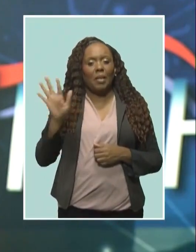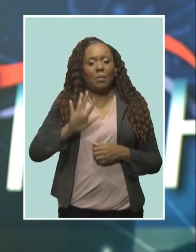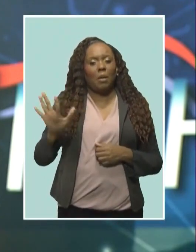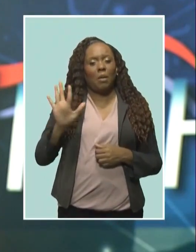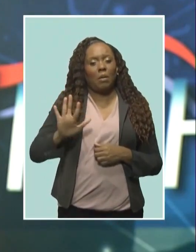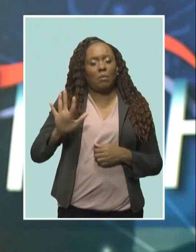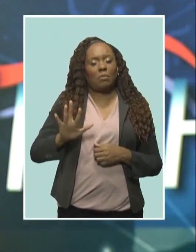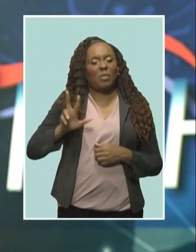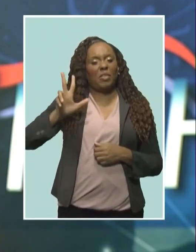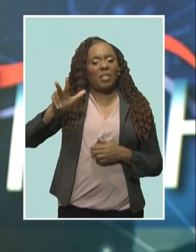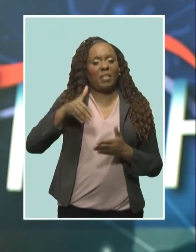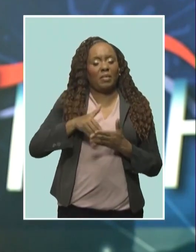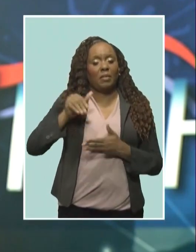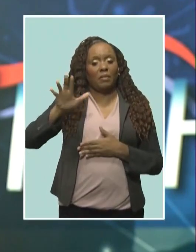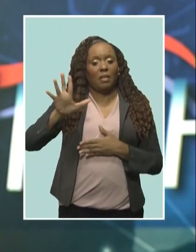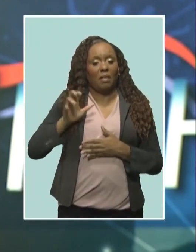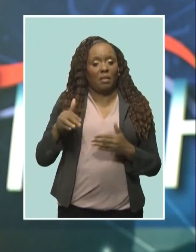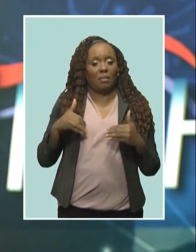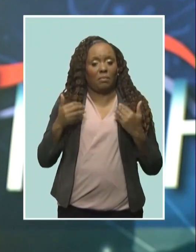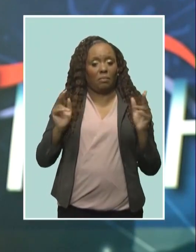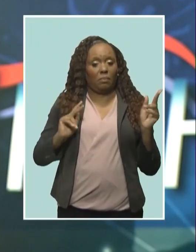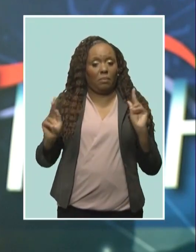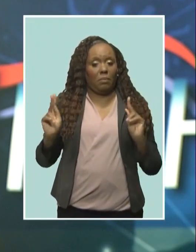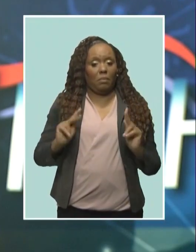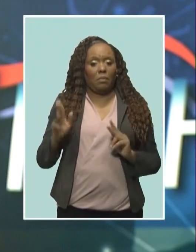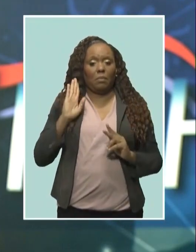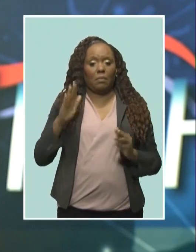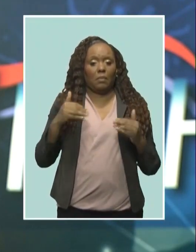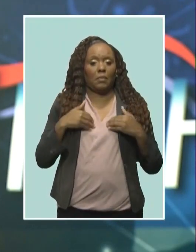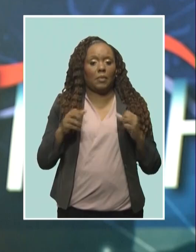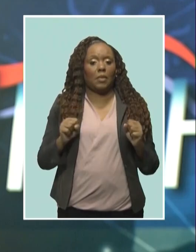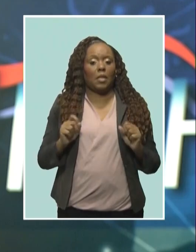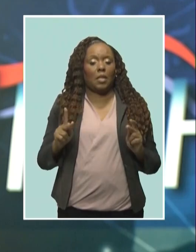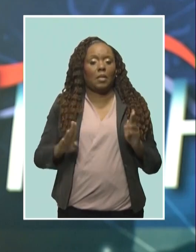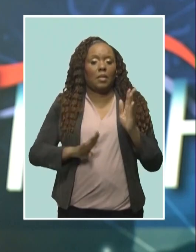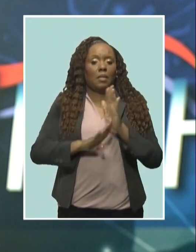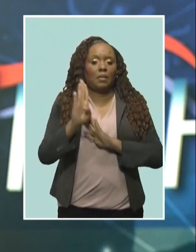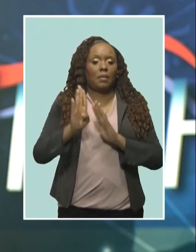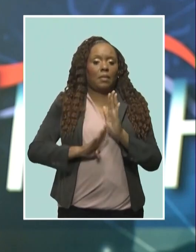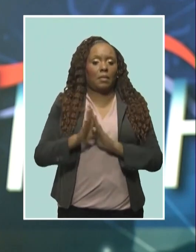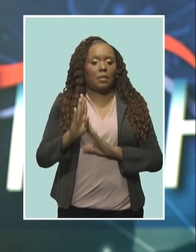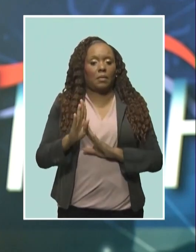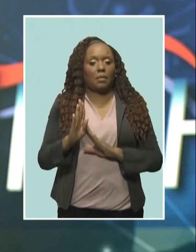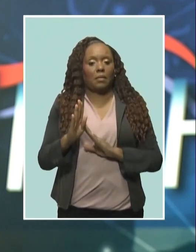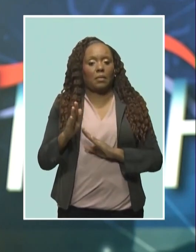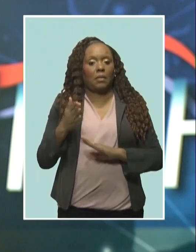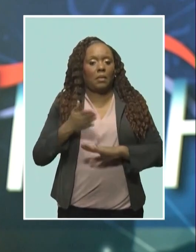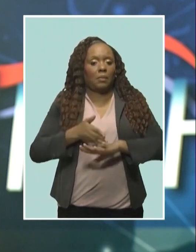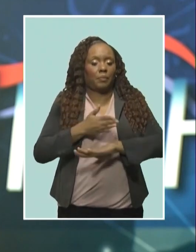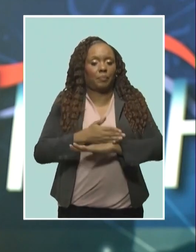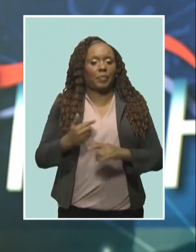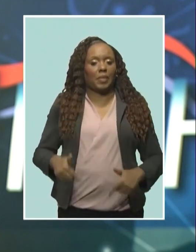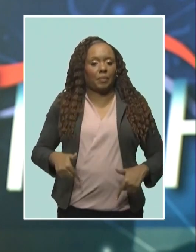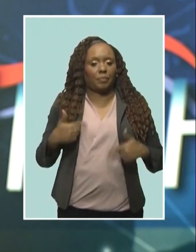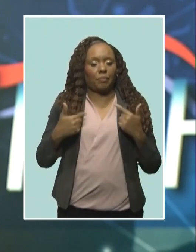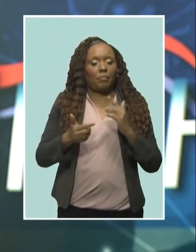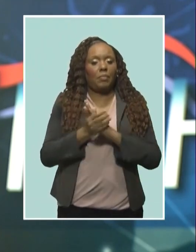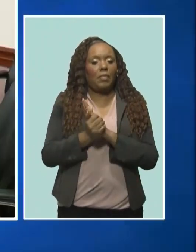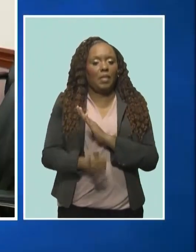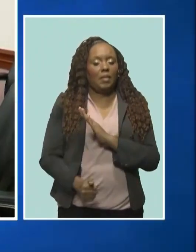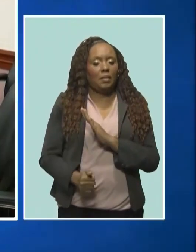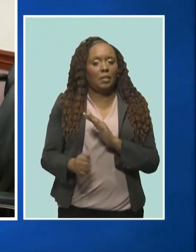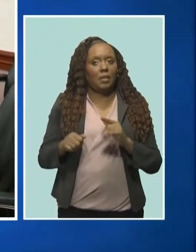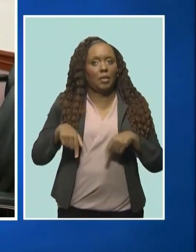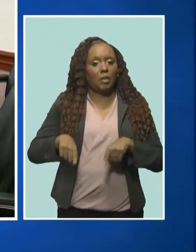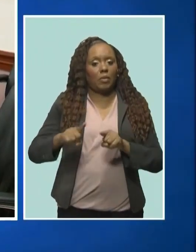Approximately 3,500 youngsters will have the opportunity to develop critical life skills over the summer. This as the Ministry of